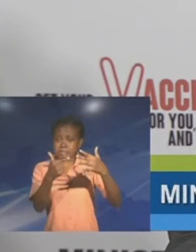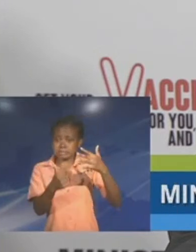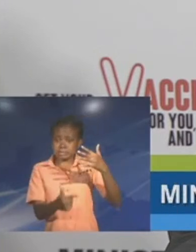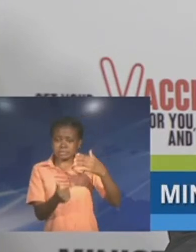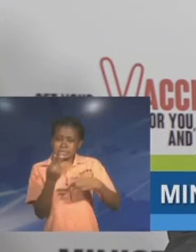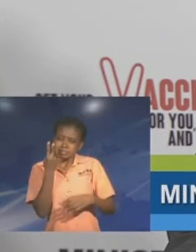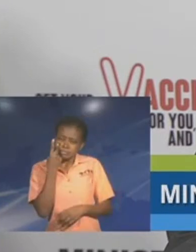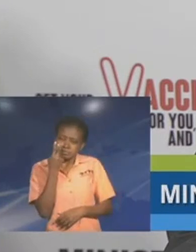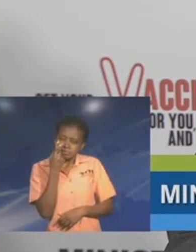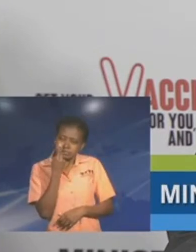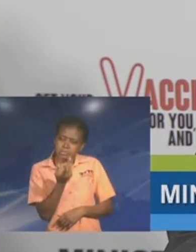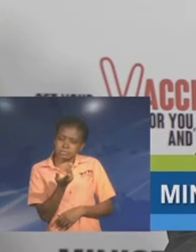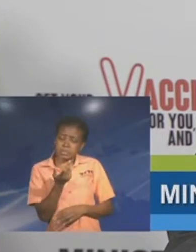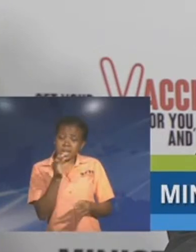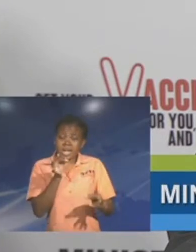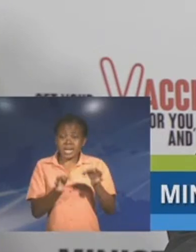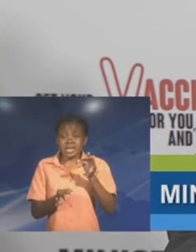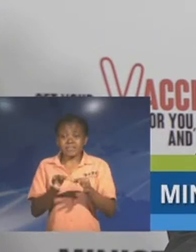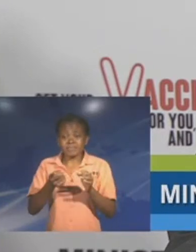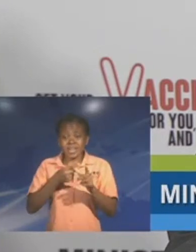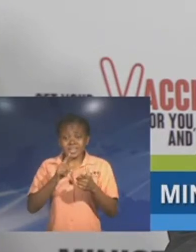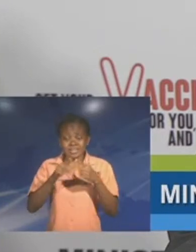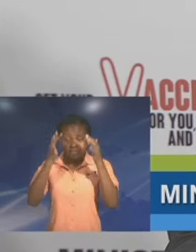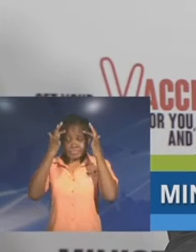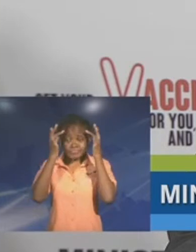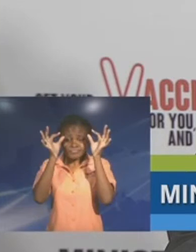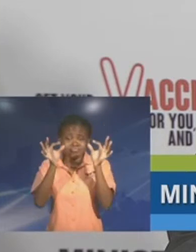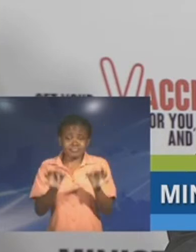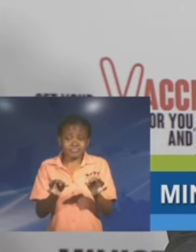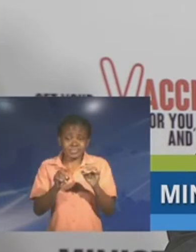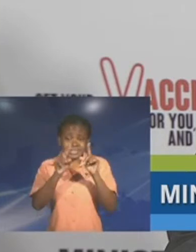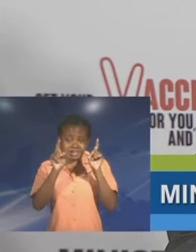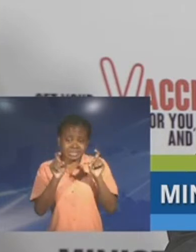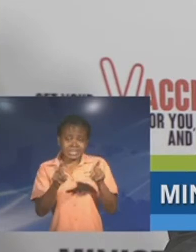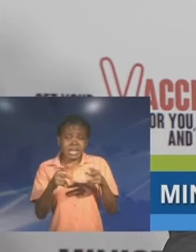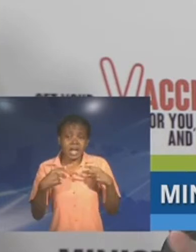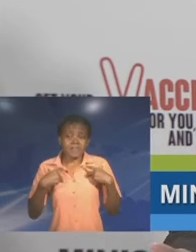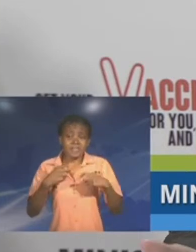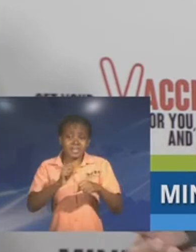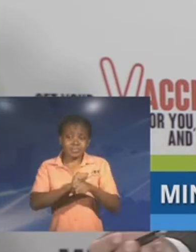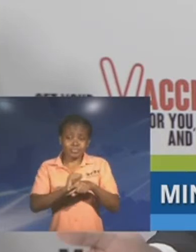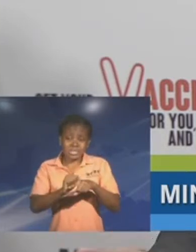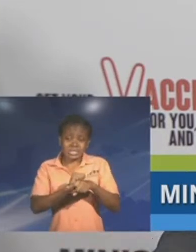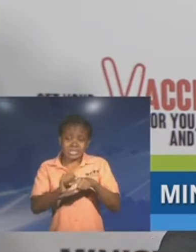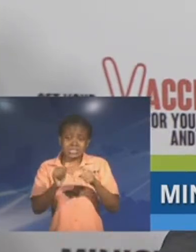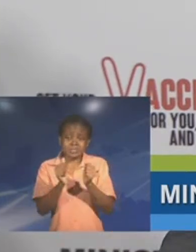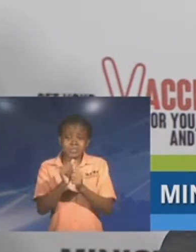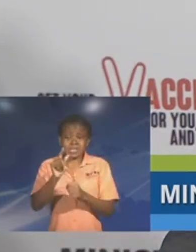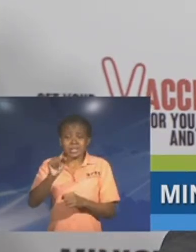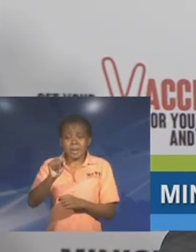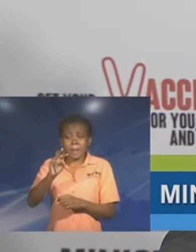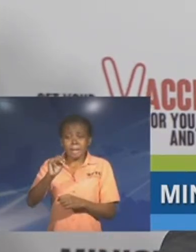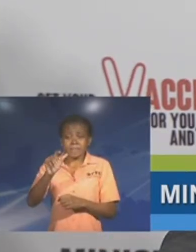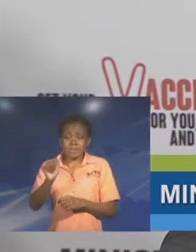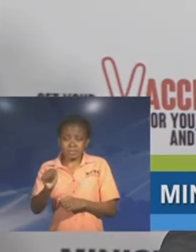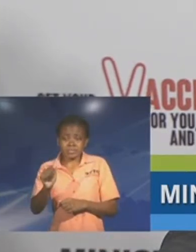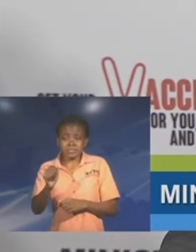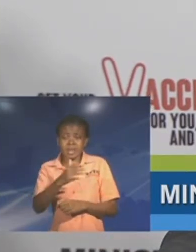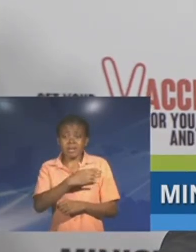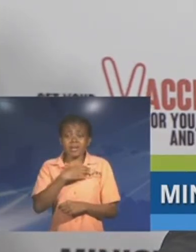the physicians. We have partnered with TTMA to do some training, and that definition has gone out to the private sector as